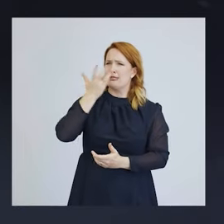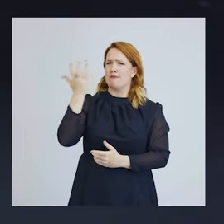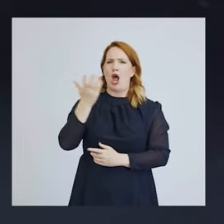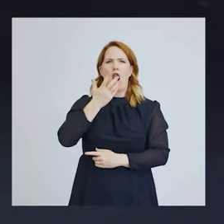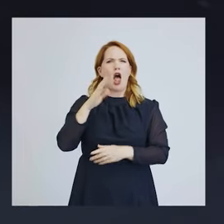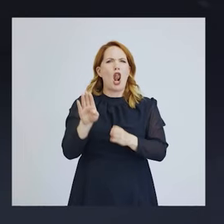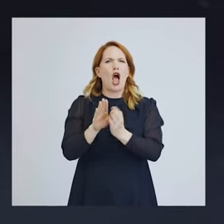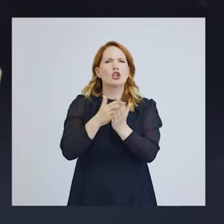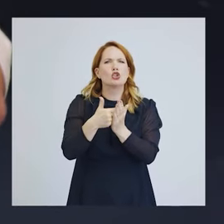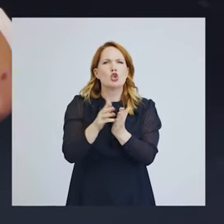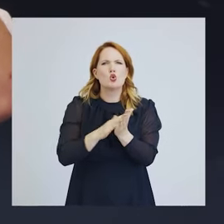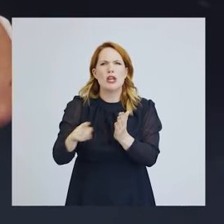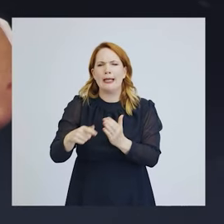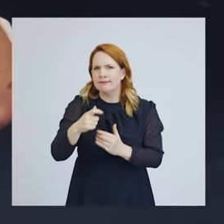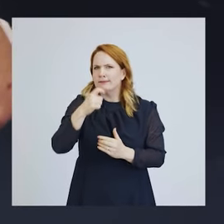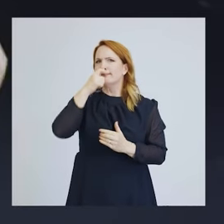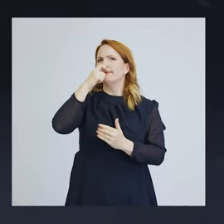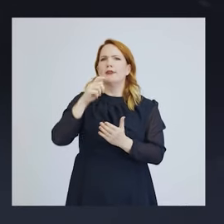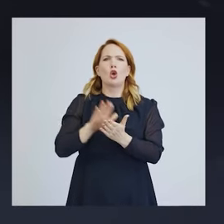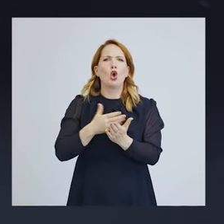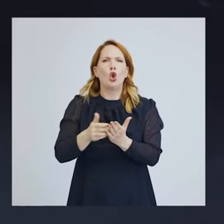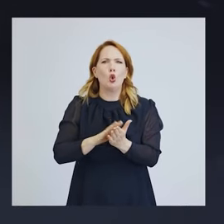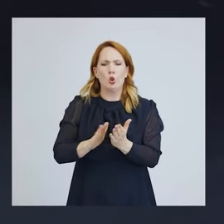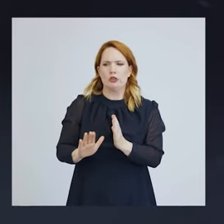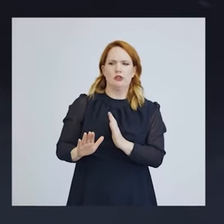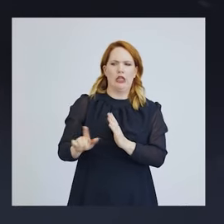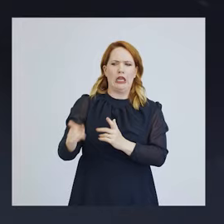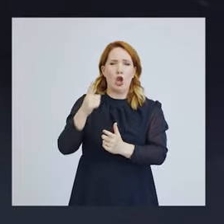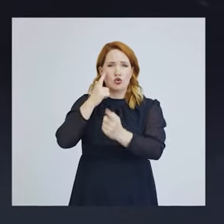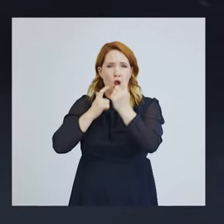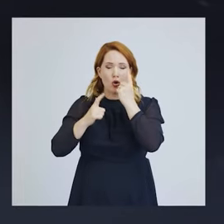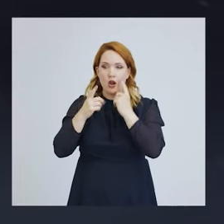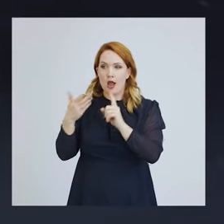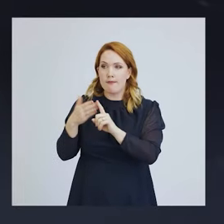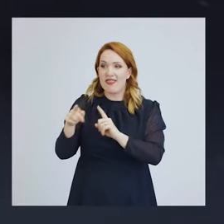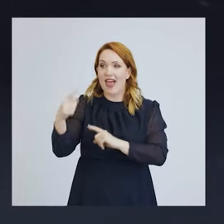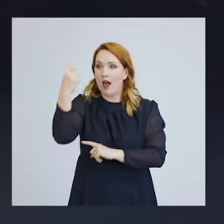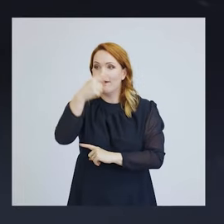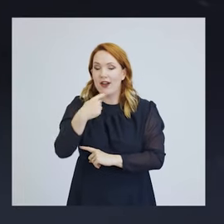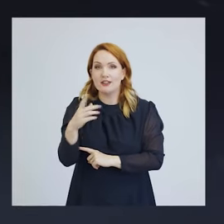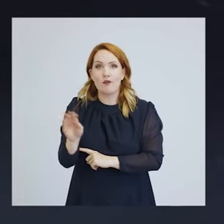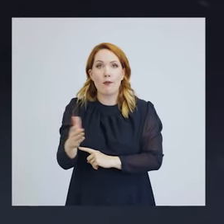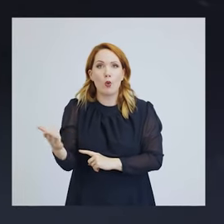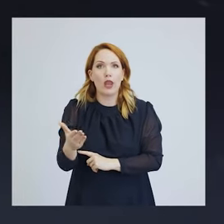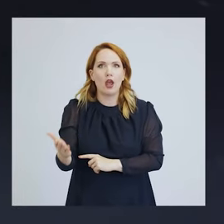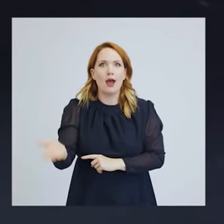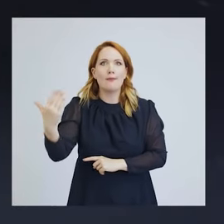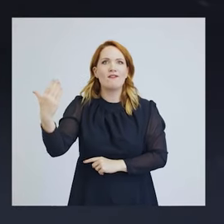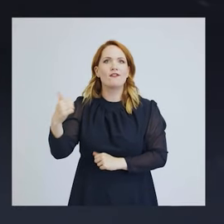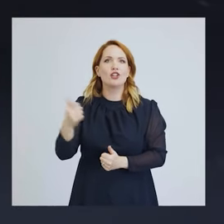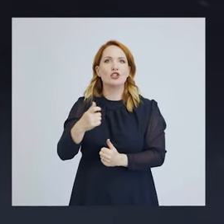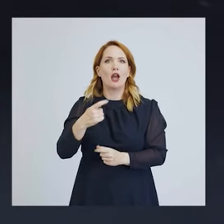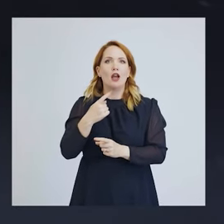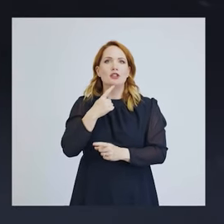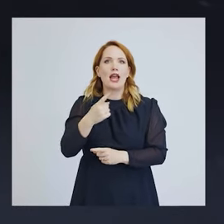of glue. He was a glue sniffer and the whole house just completely stunk. And this man was crying and crying and I recognized him. It was